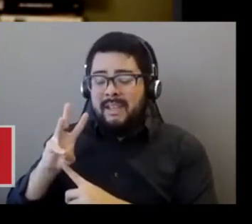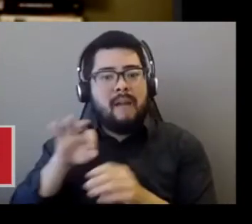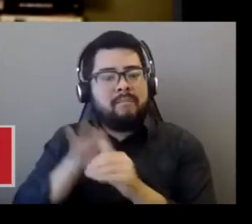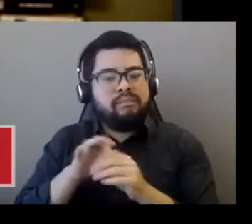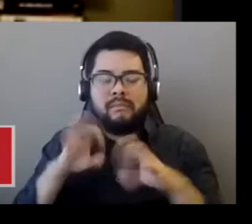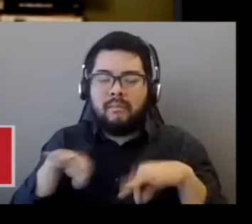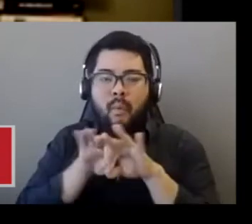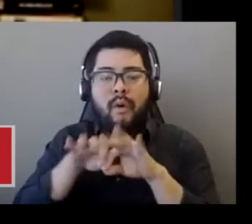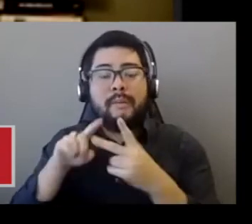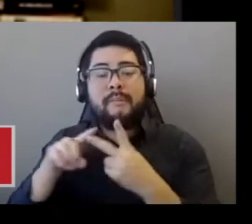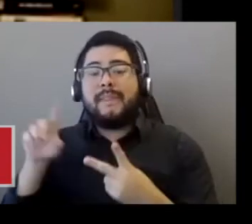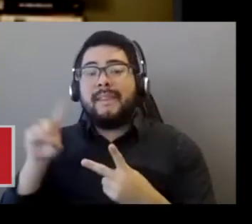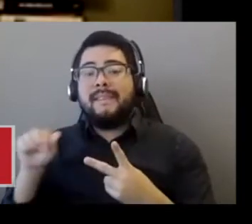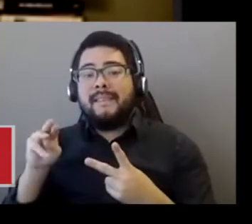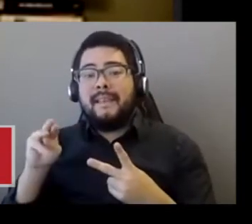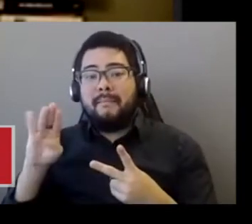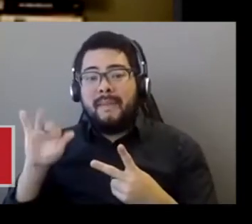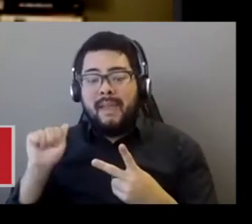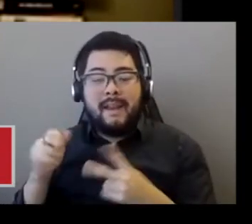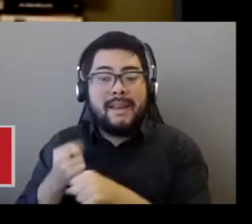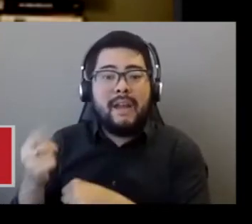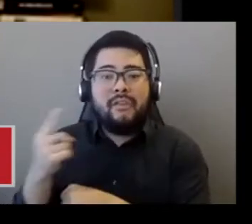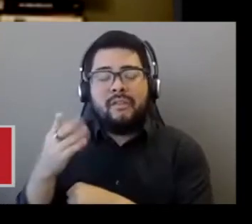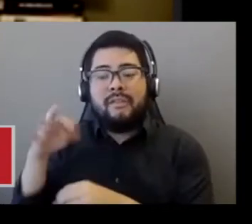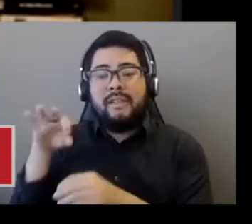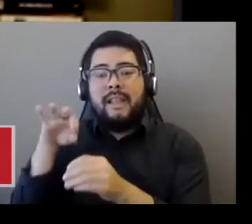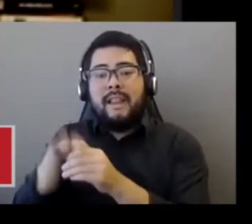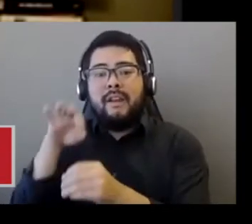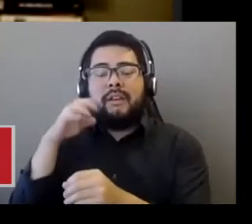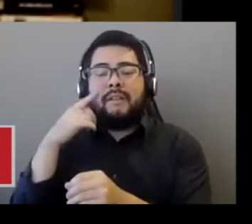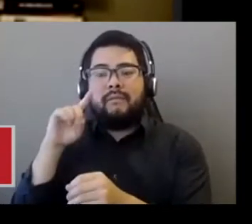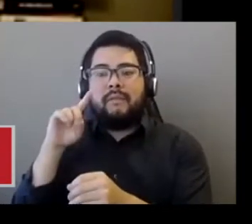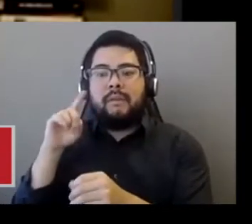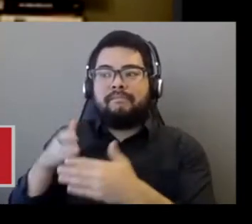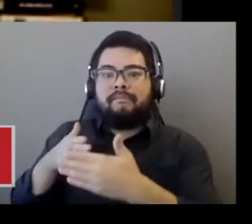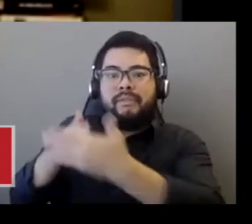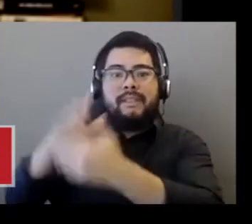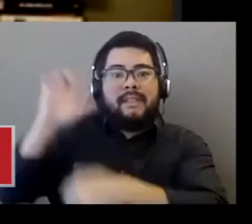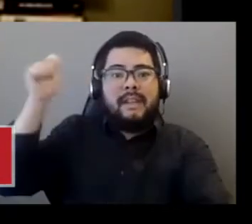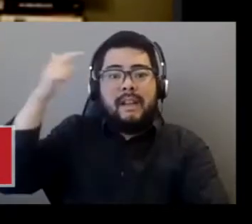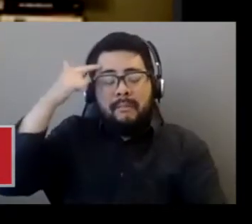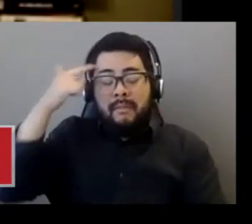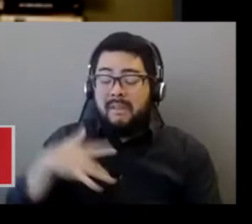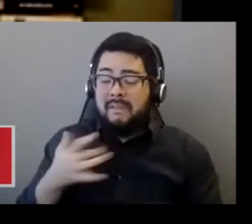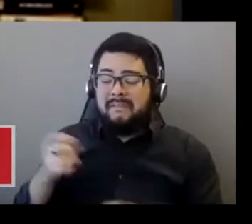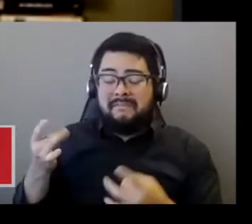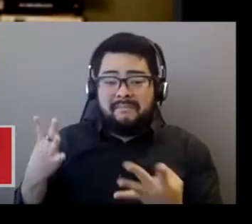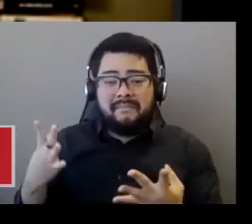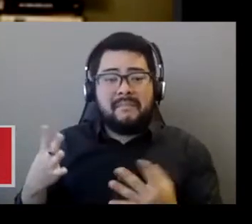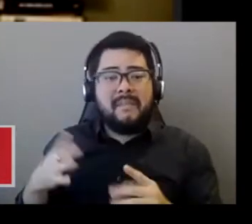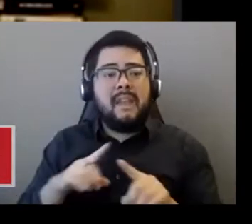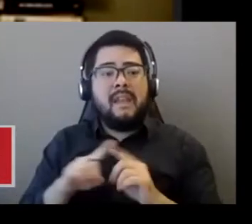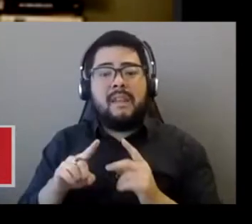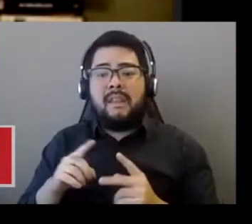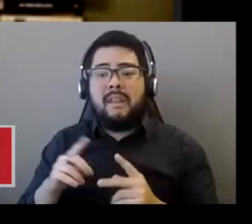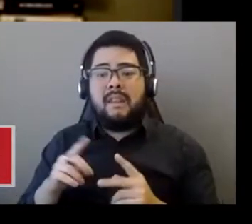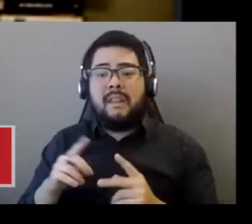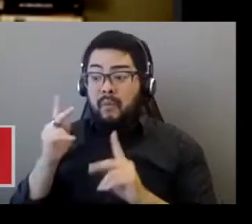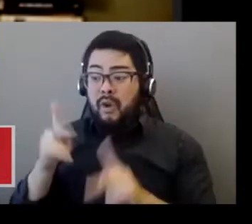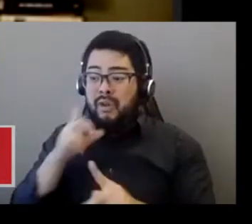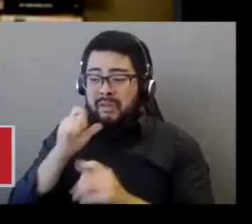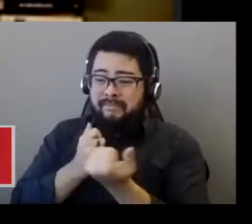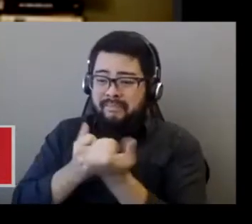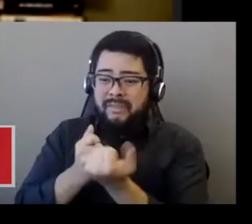Zambia next year, there is an election against a government which is appalling. And the front runner of the opposition is